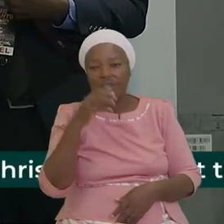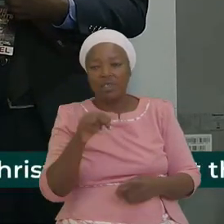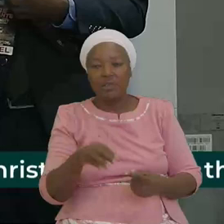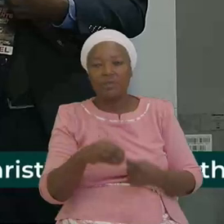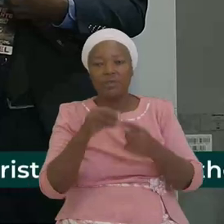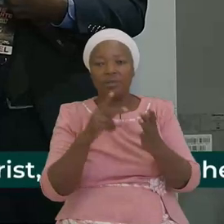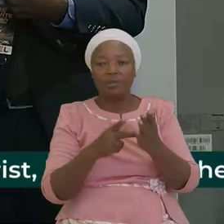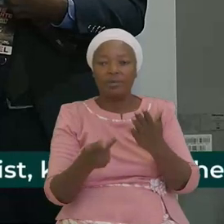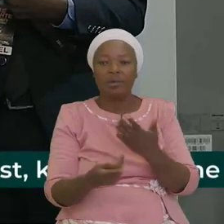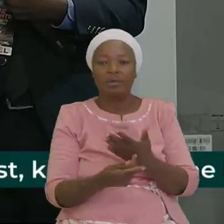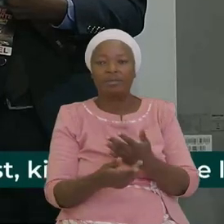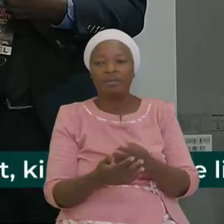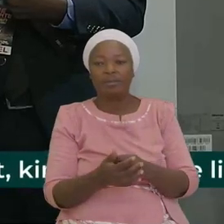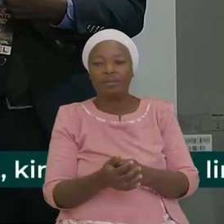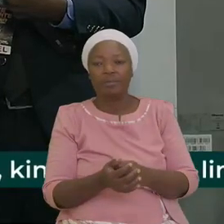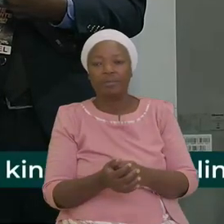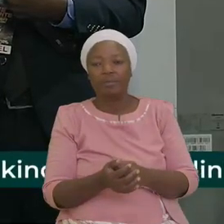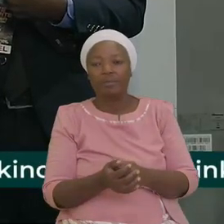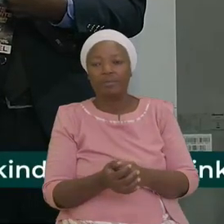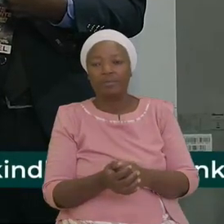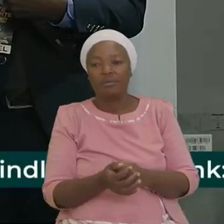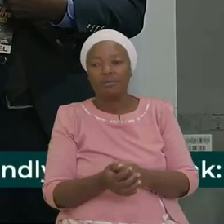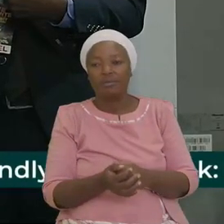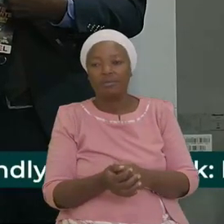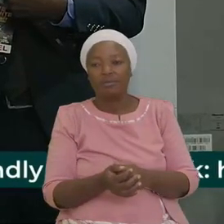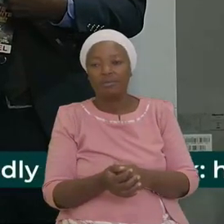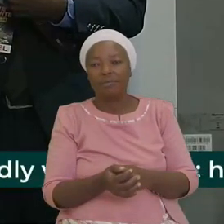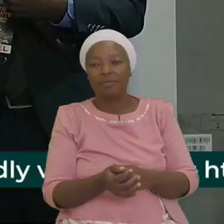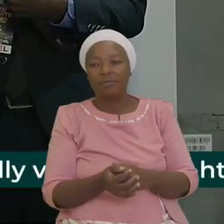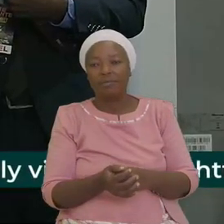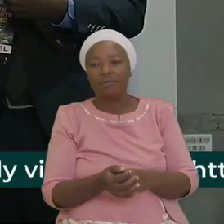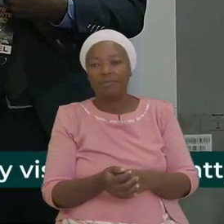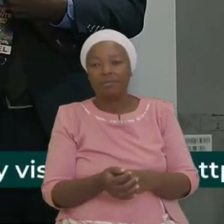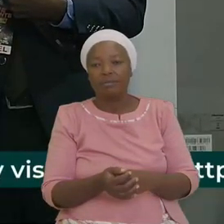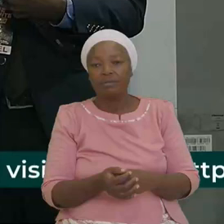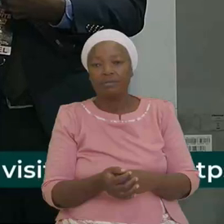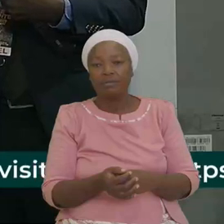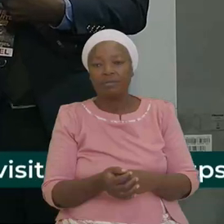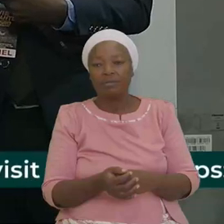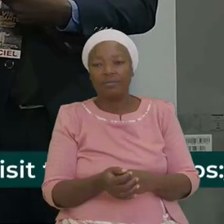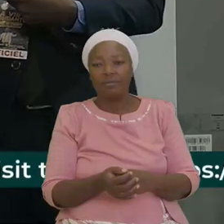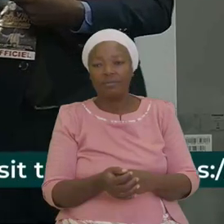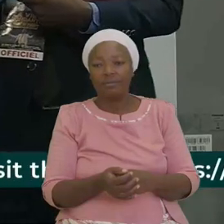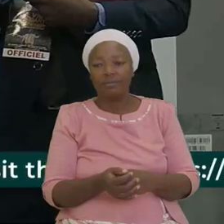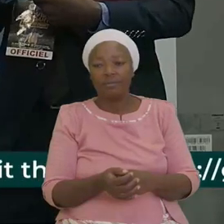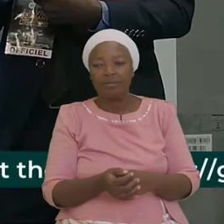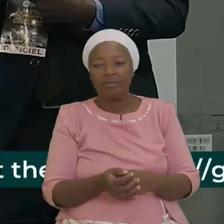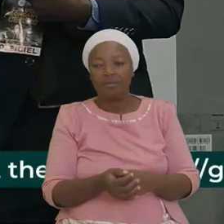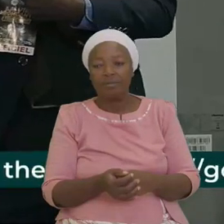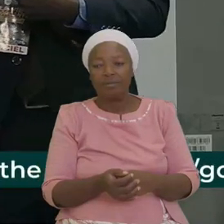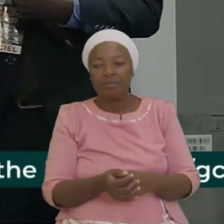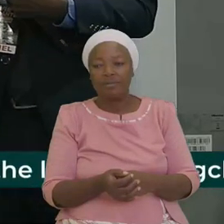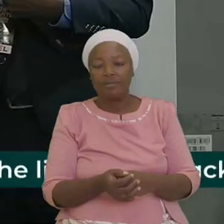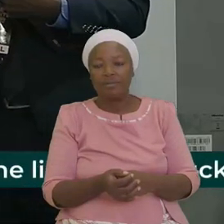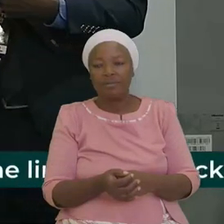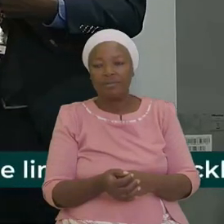On dit que ils ont donné leur vie au Seigneur. Dans les régions et dans tout le monde, vous